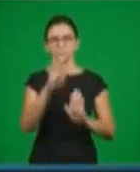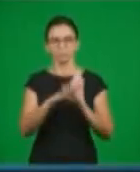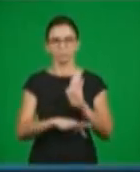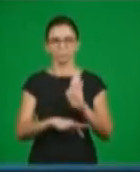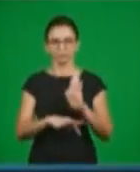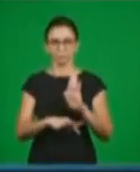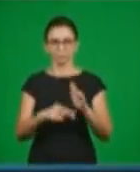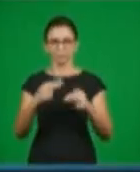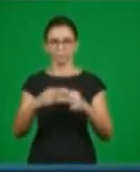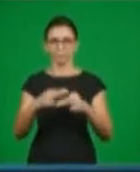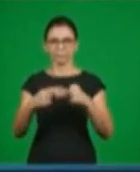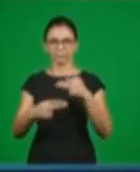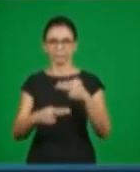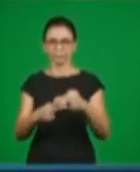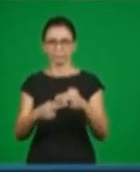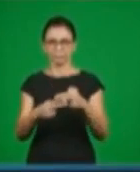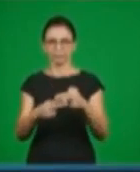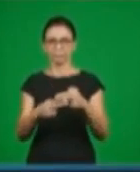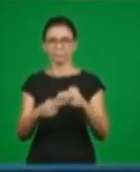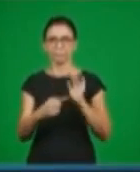text of Nehemiah